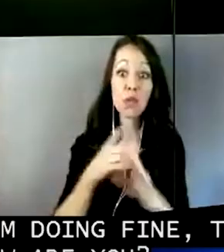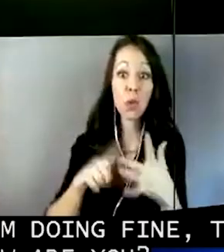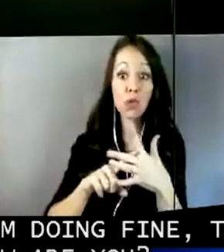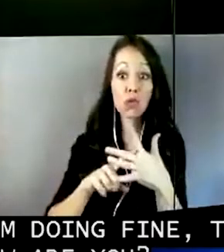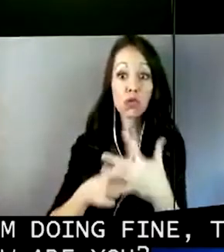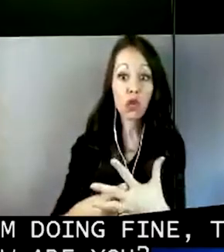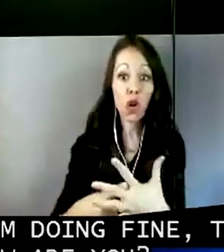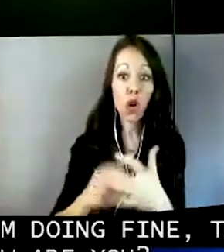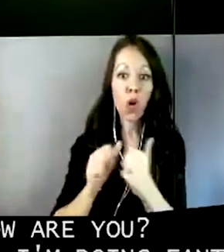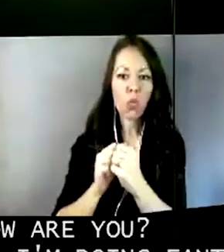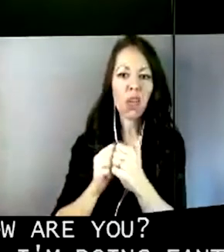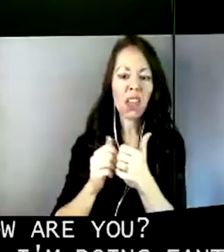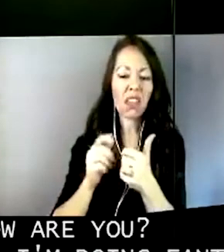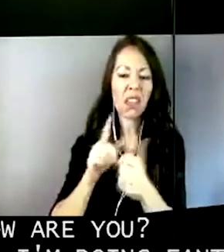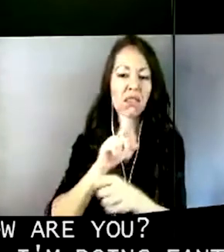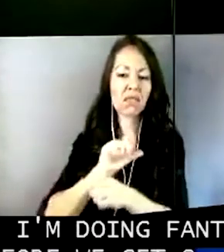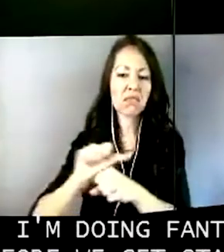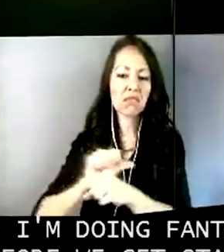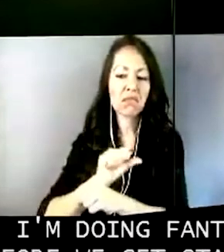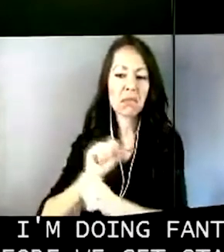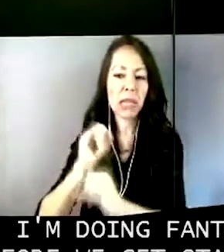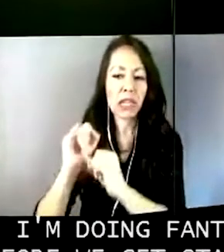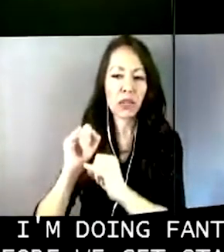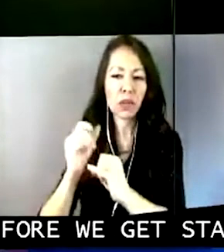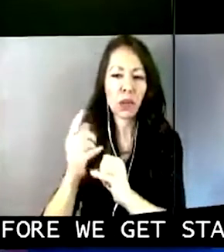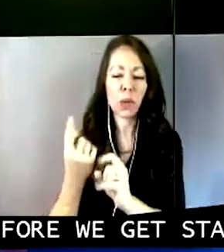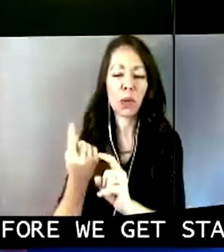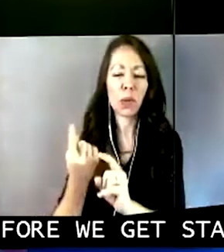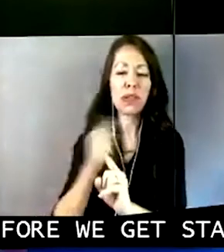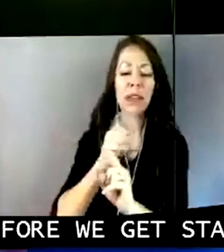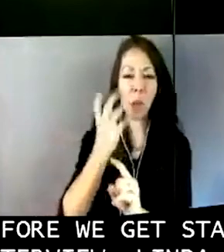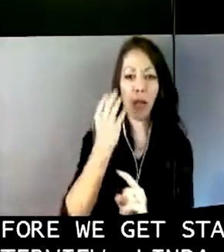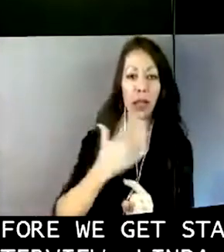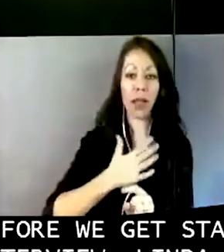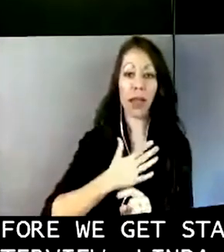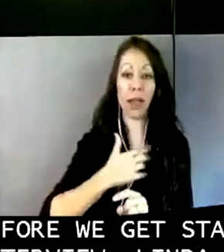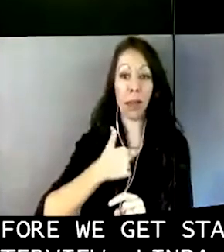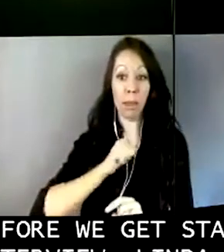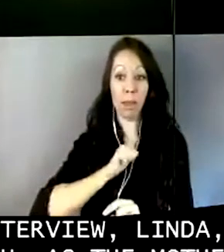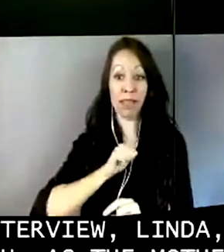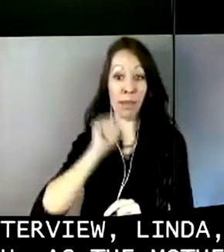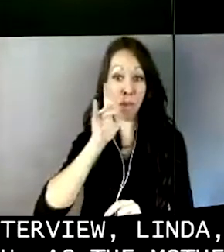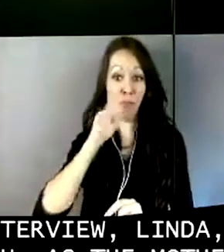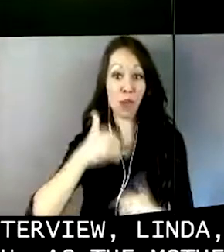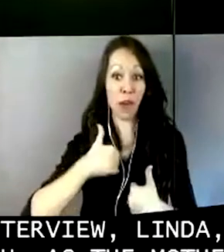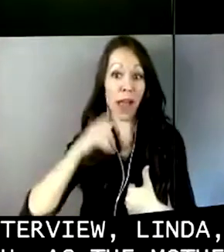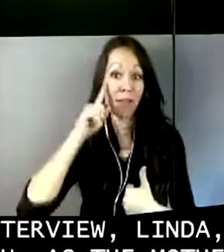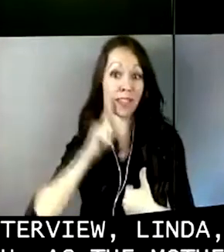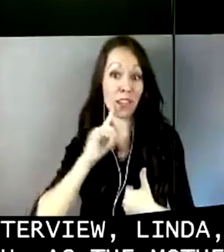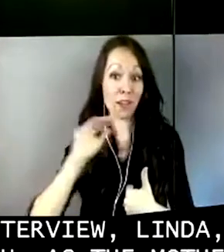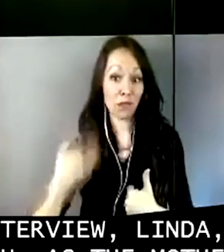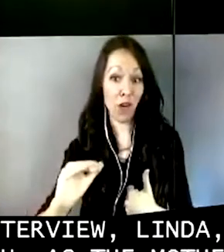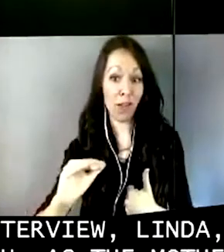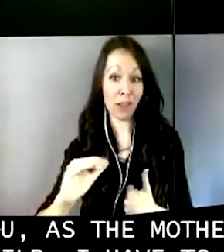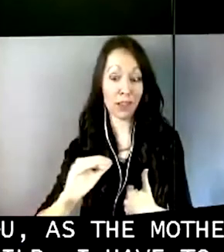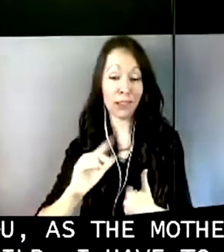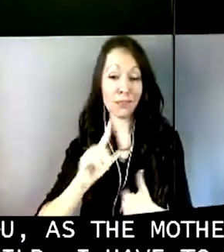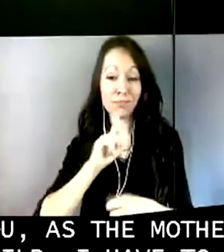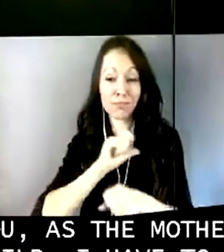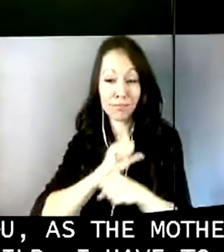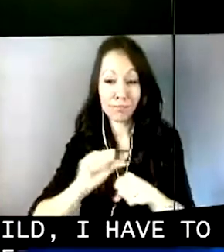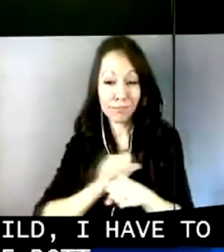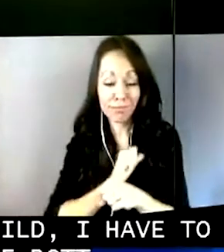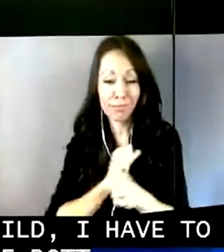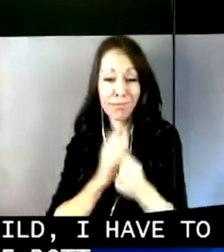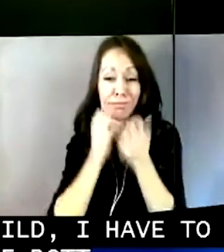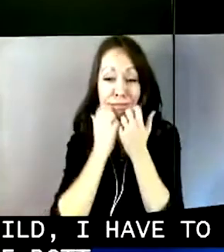with the interview linda i have to tell you as the mother of a deaf child i have to thank you from the bottom of my heart you have for many